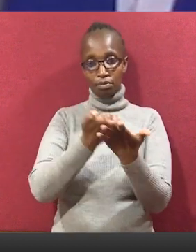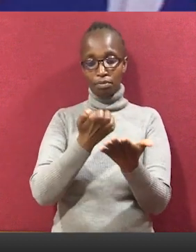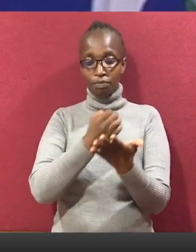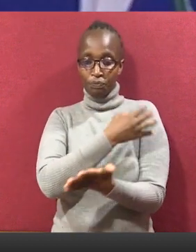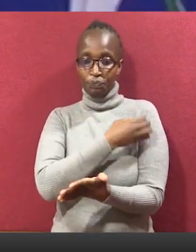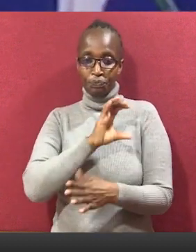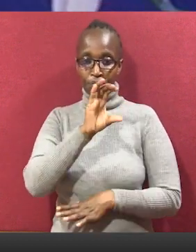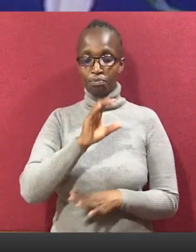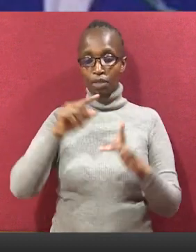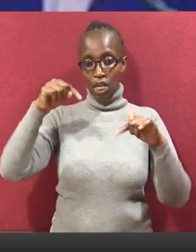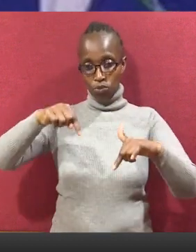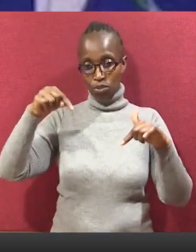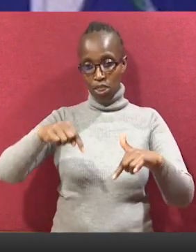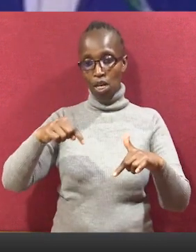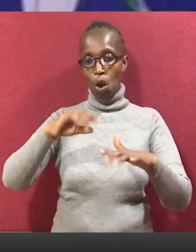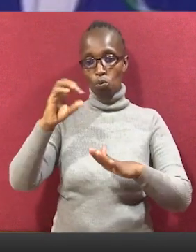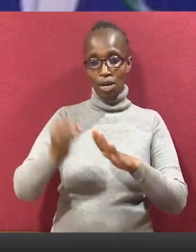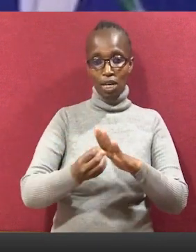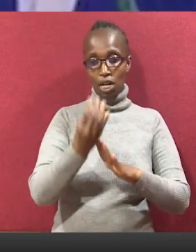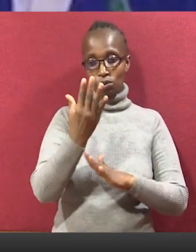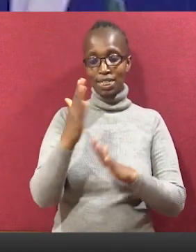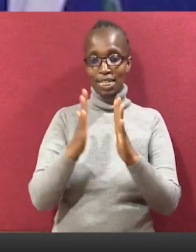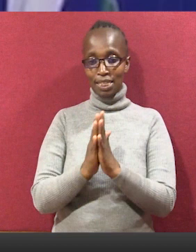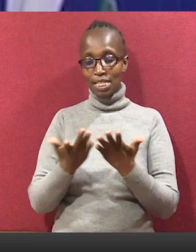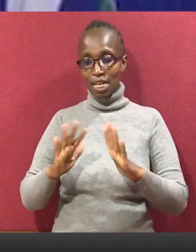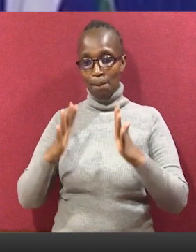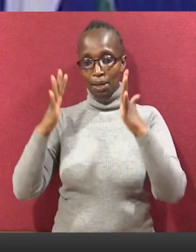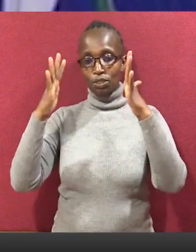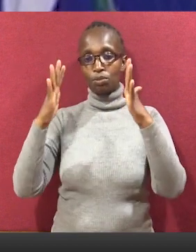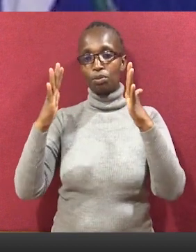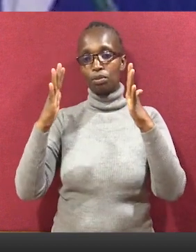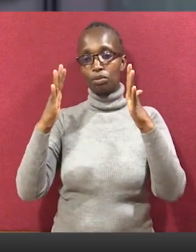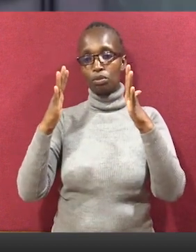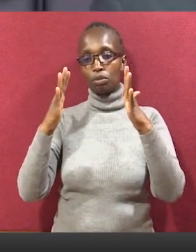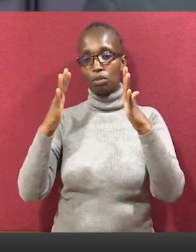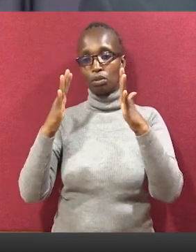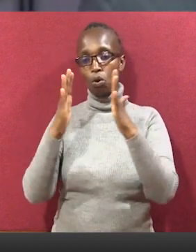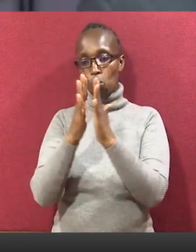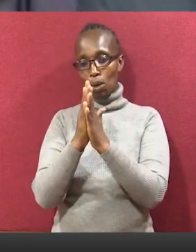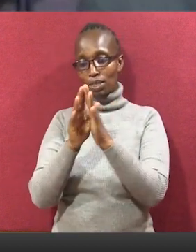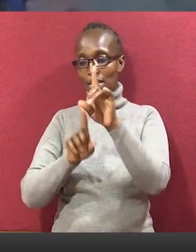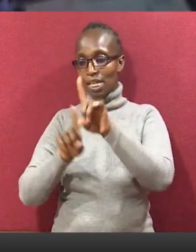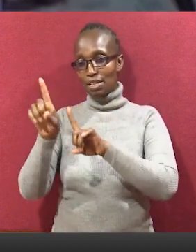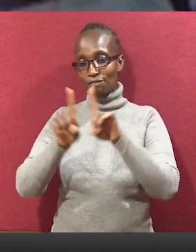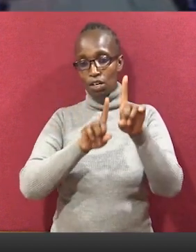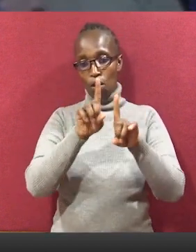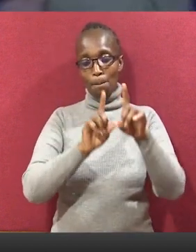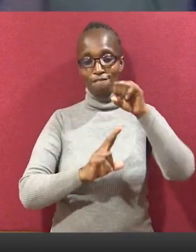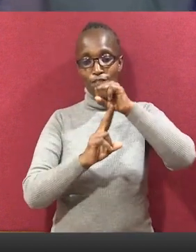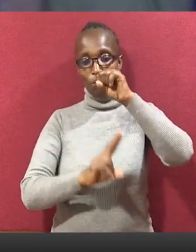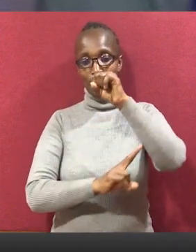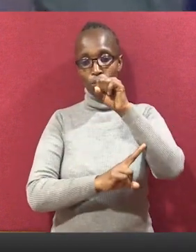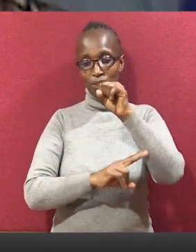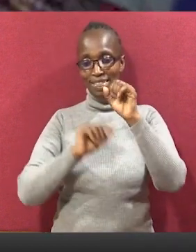in economic empowerment. So today we are launching the celebration, the start of the celebration of Safaricom